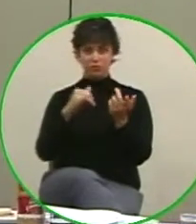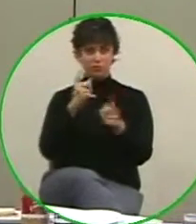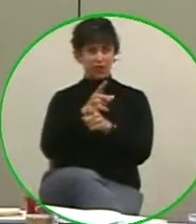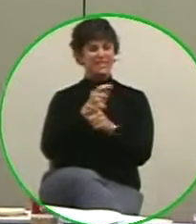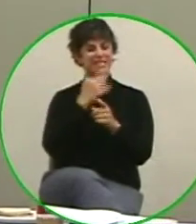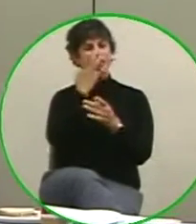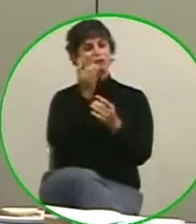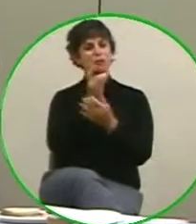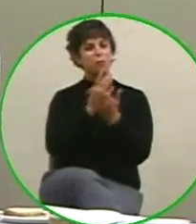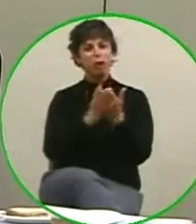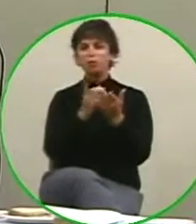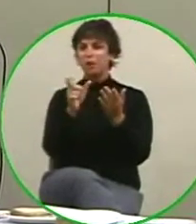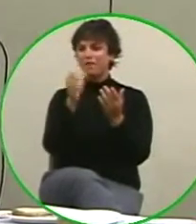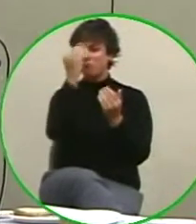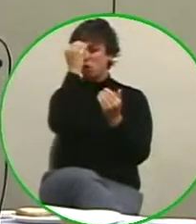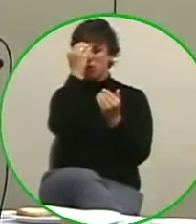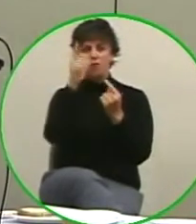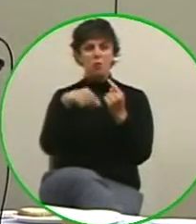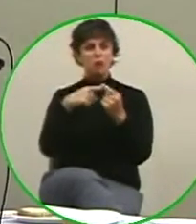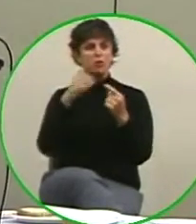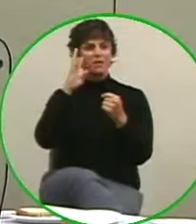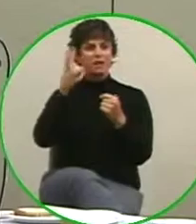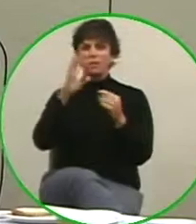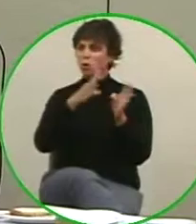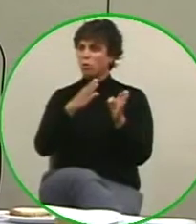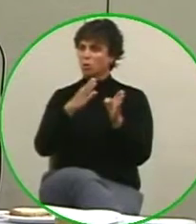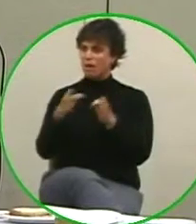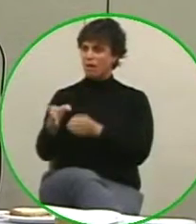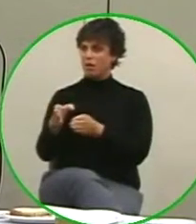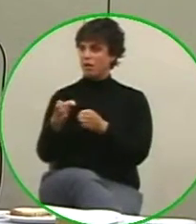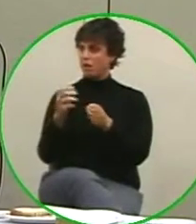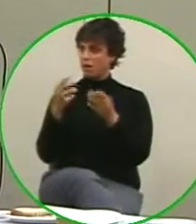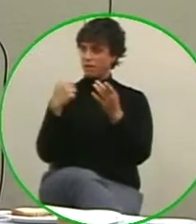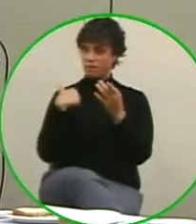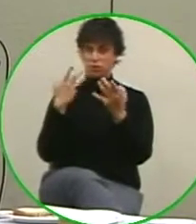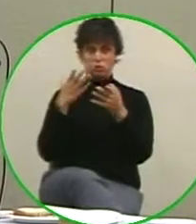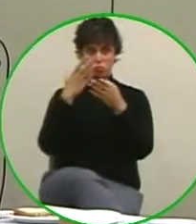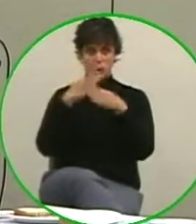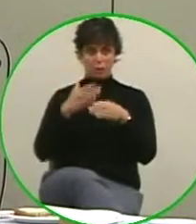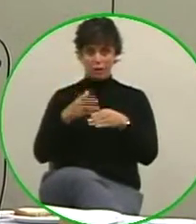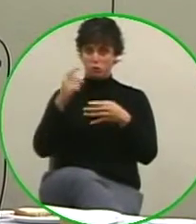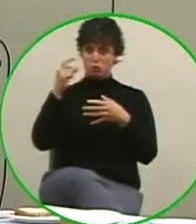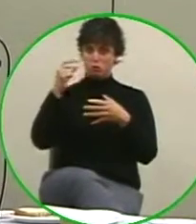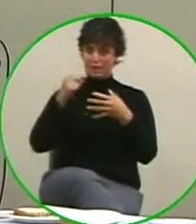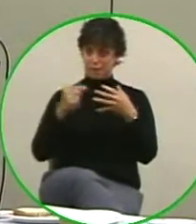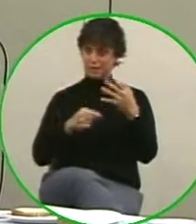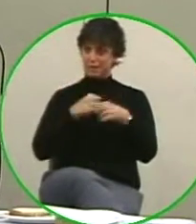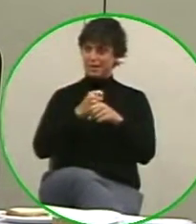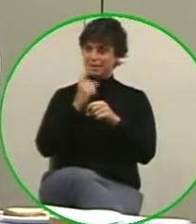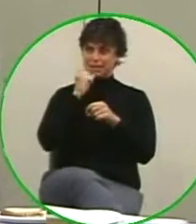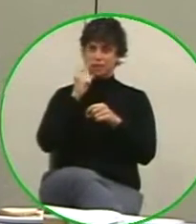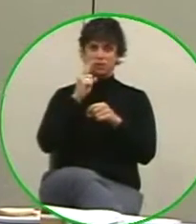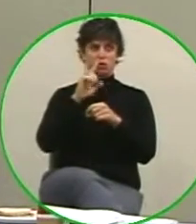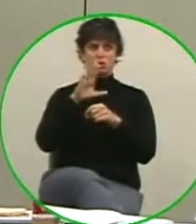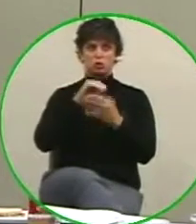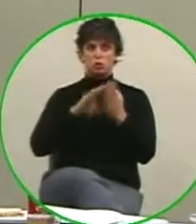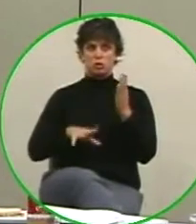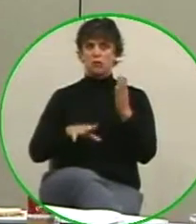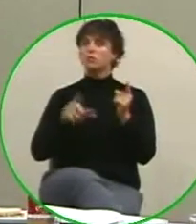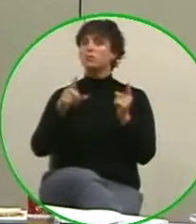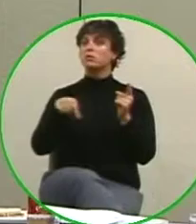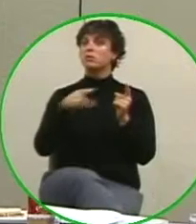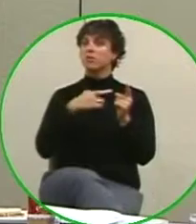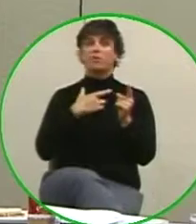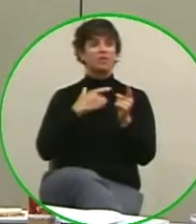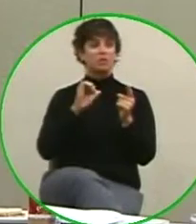pieces of it that you have to know as you're developing your plan is, have you broken it down into the steps that make sense for your student? Anybody feel like they